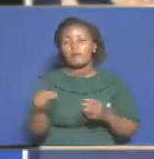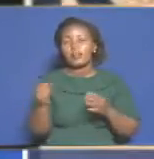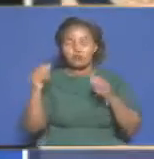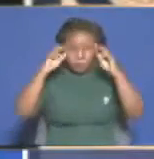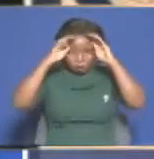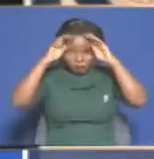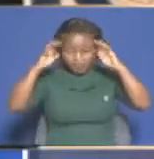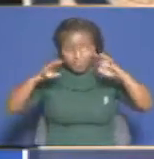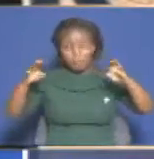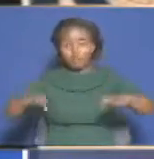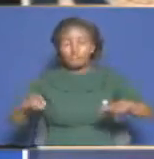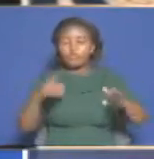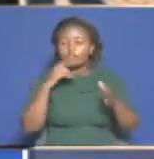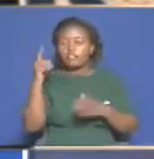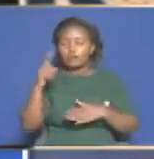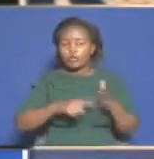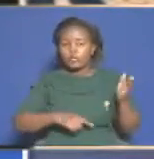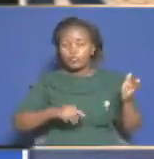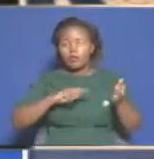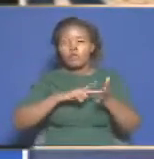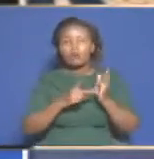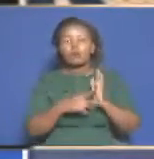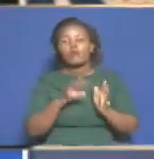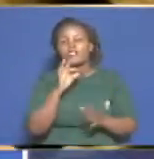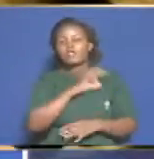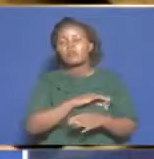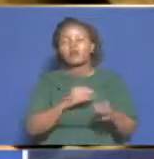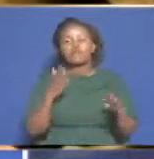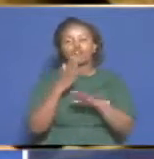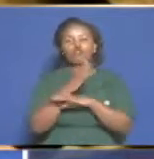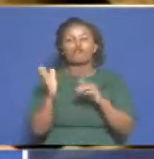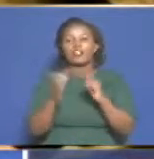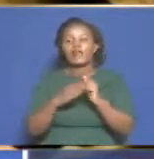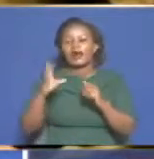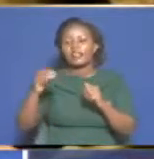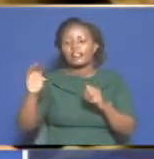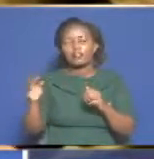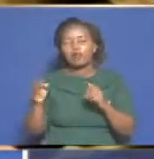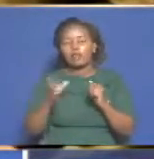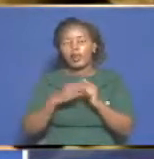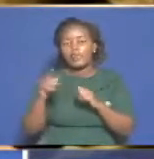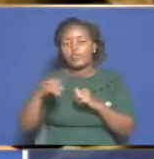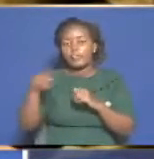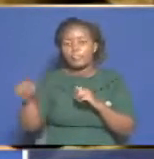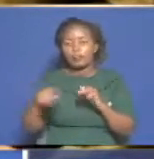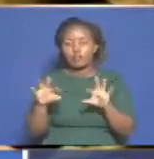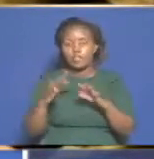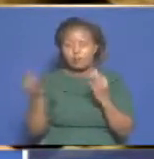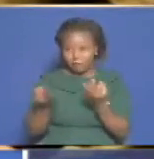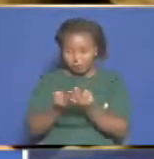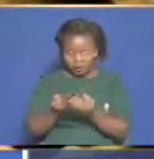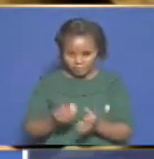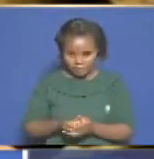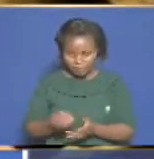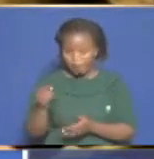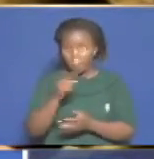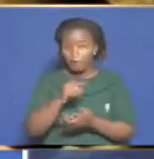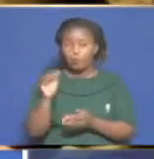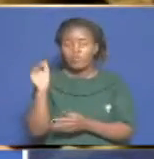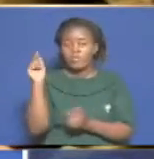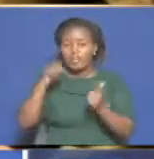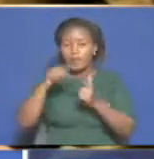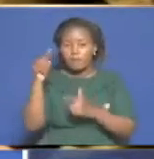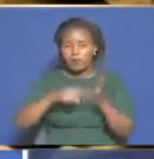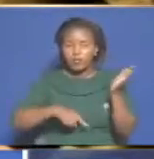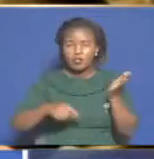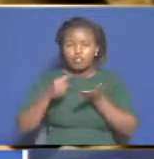the project benefit over 9,000 households. It will go all a long way to help the communities,